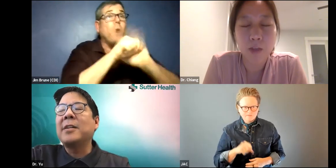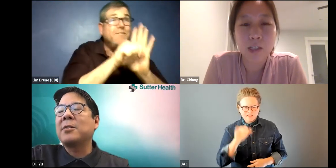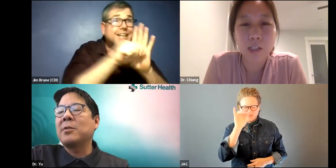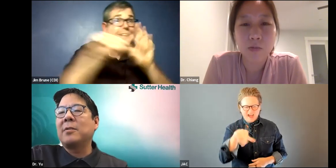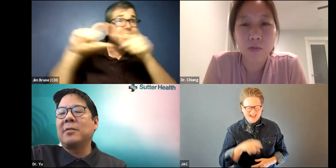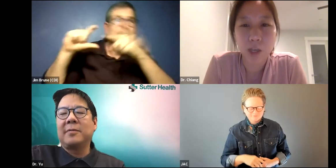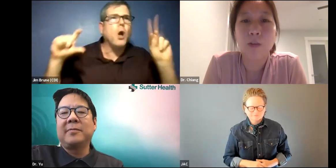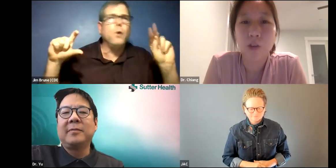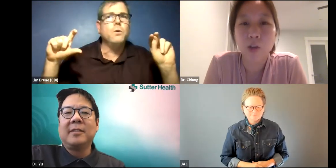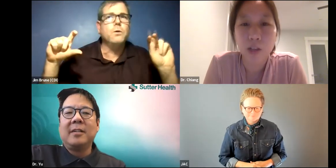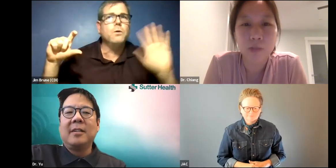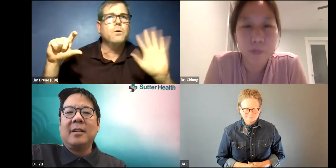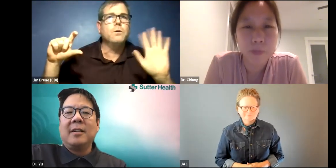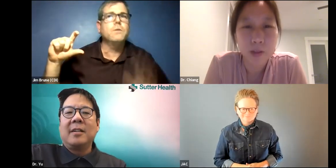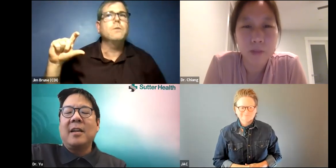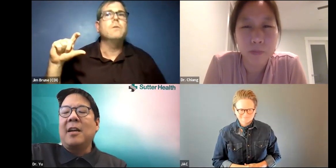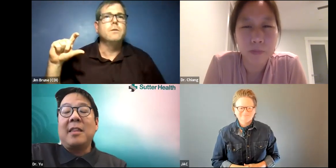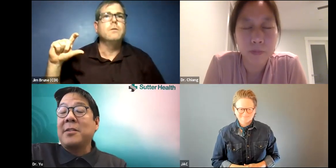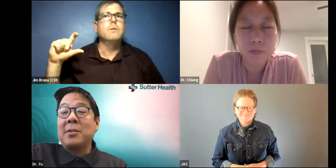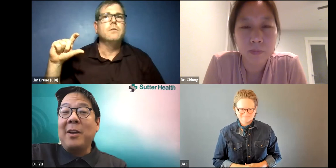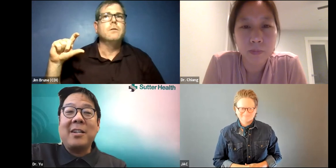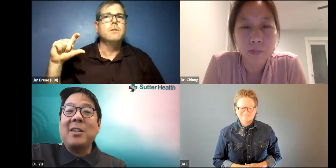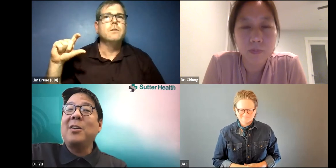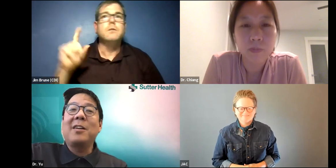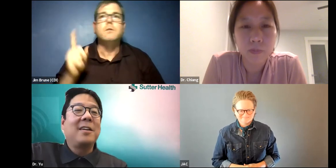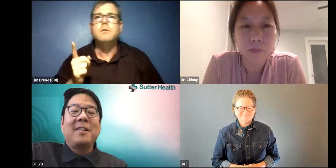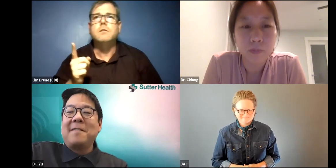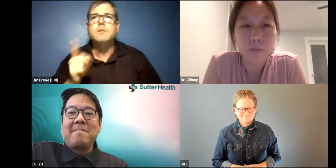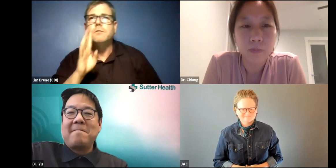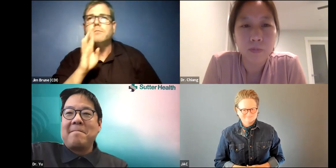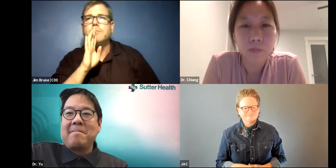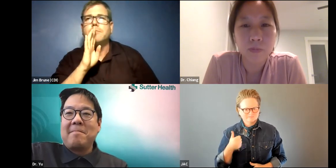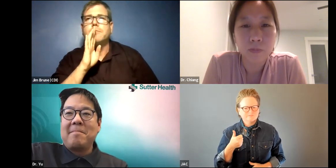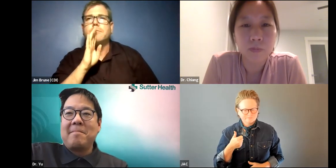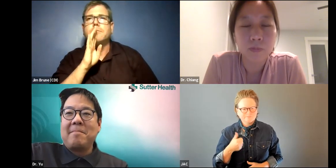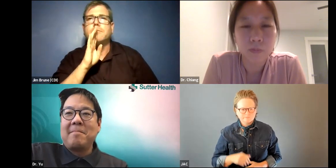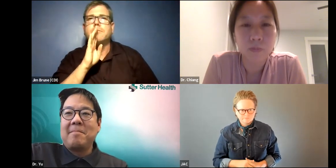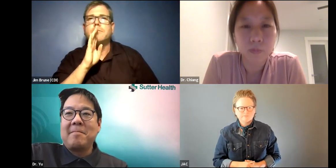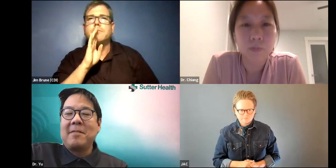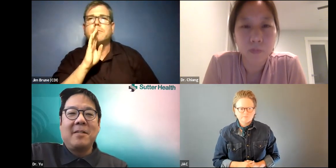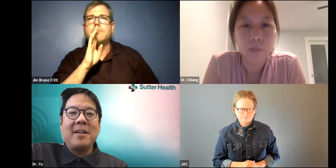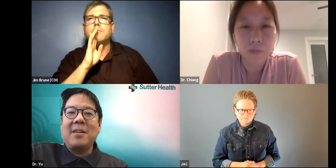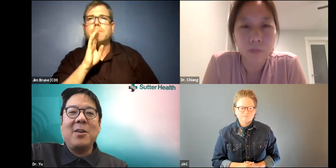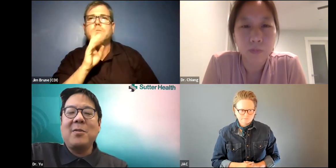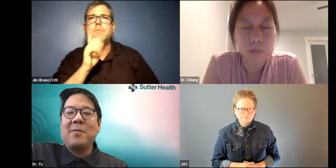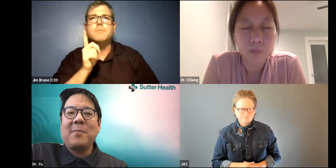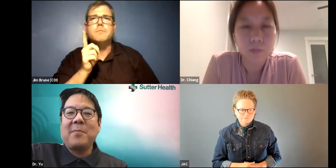Okay. Yeah. Okay. Go ahead, Ed. Yeah, that's correct. Jack's saying people needed to know that. That was very important.